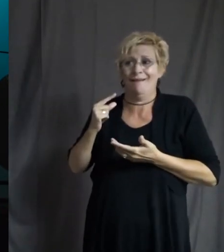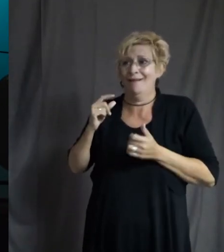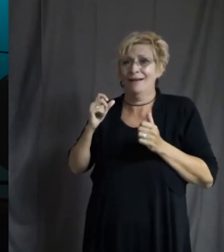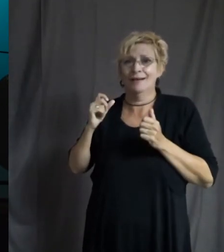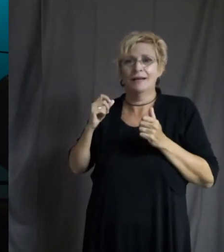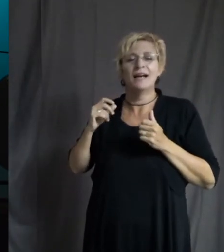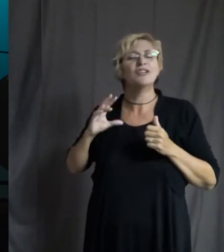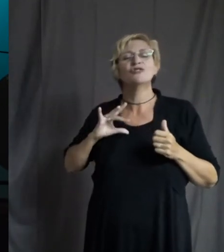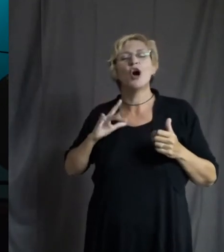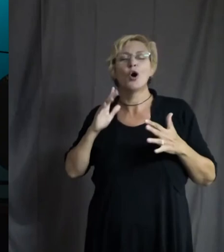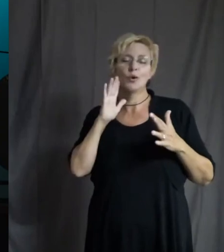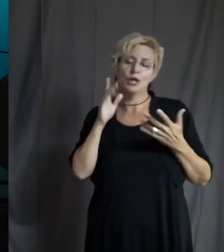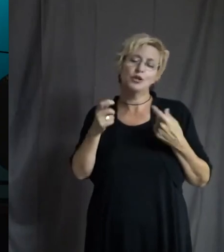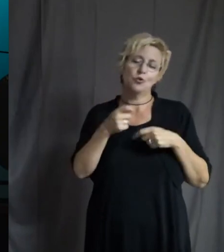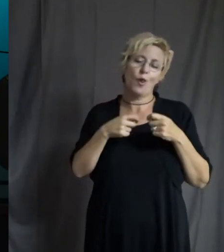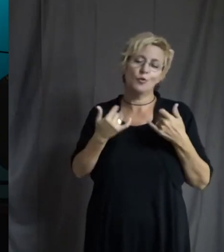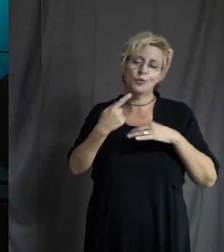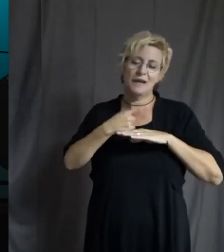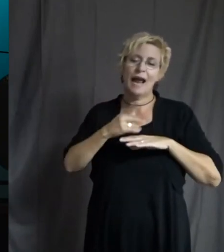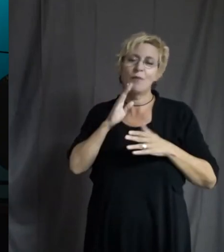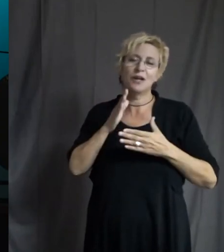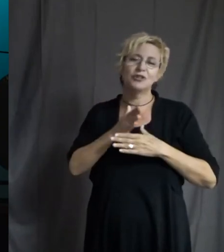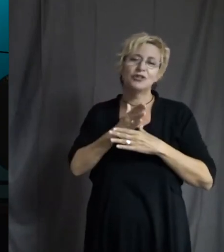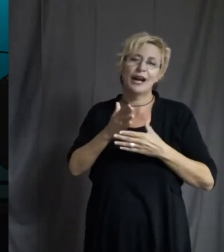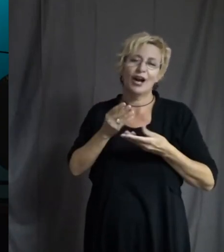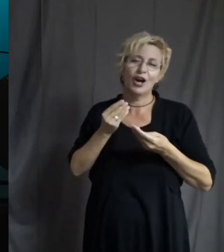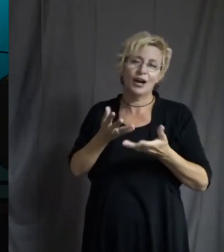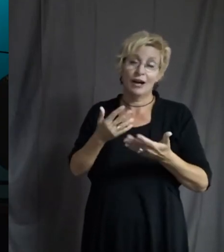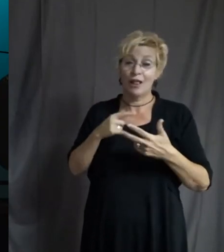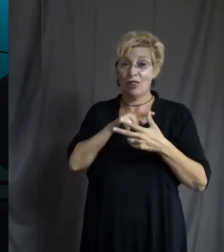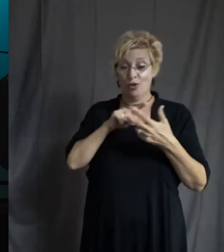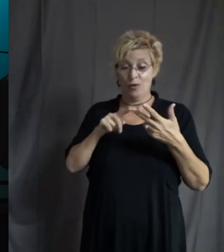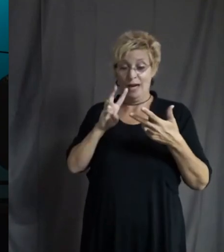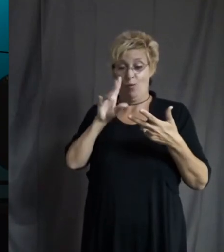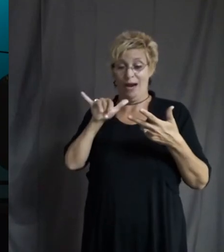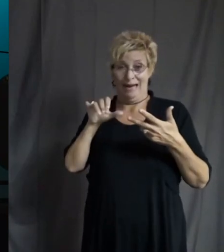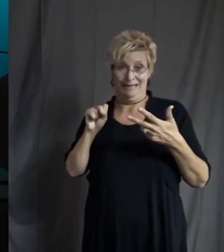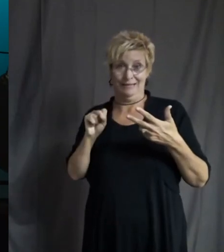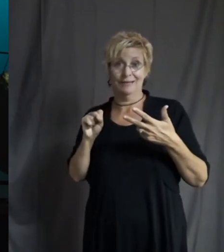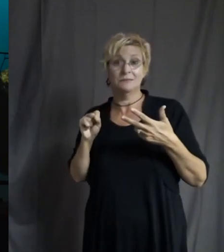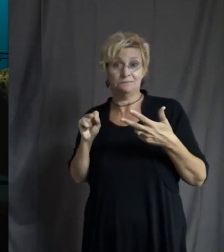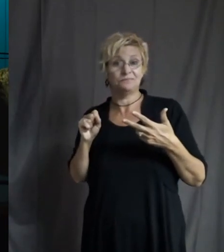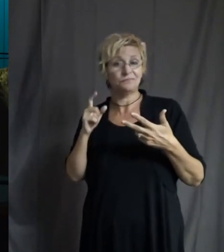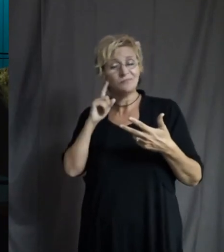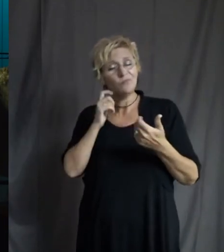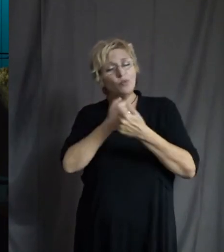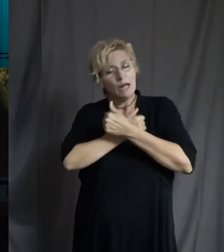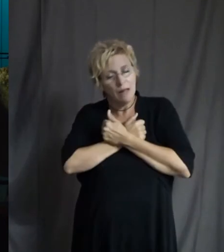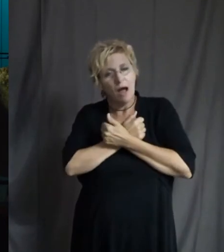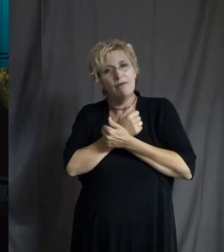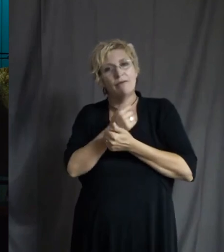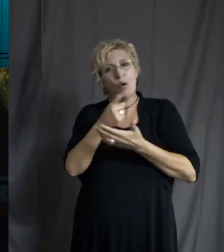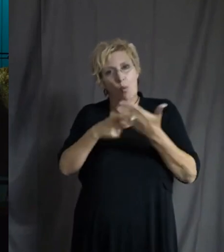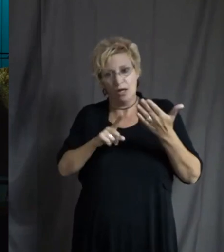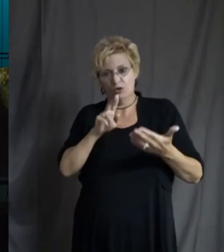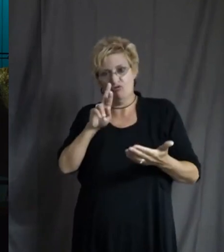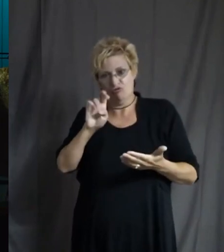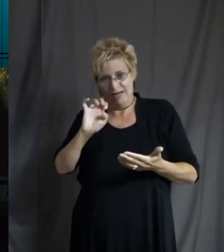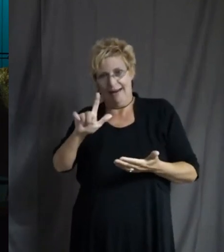our whole being. And so just in closing today, I want to share 3